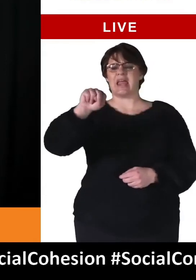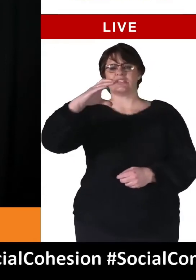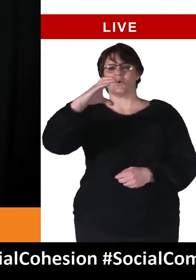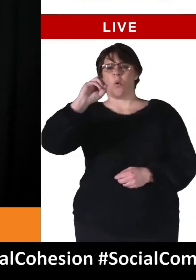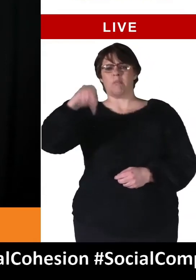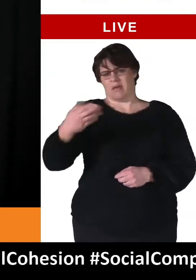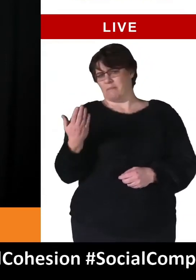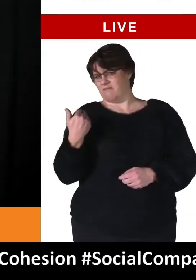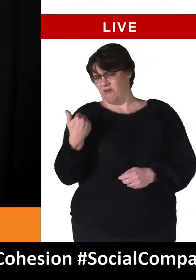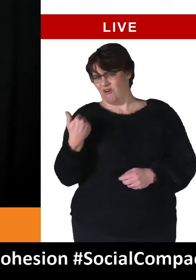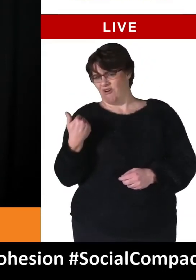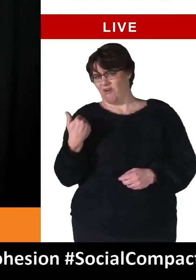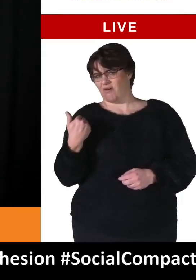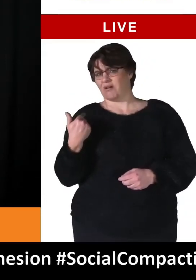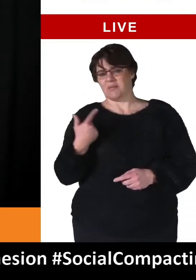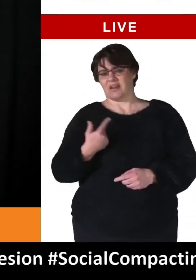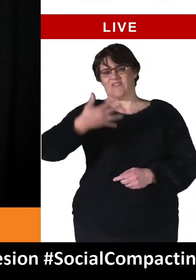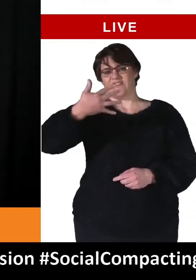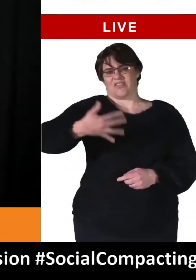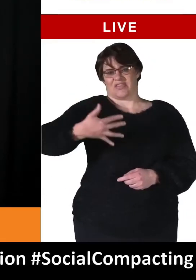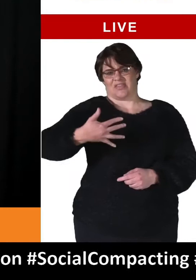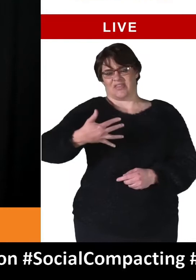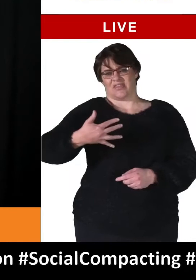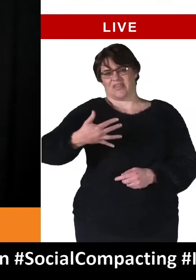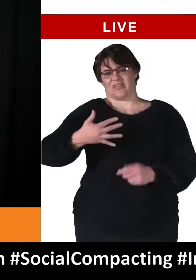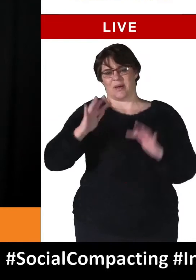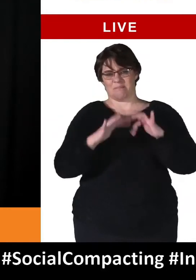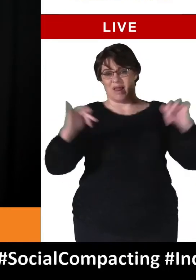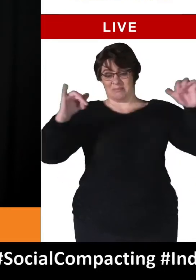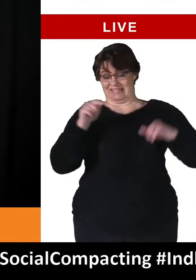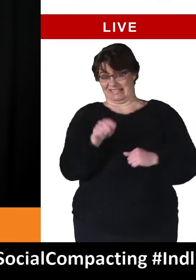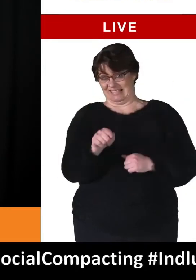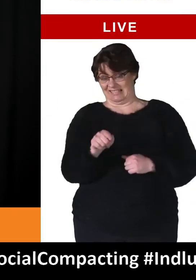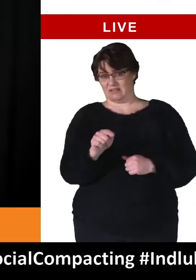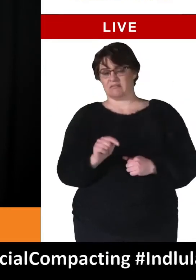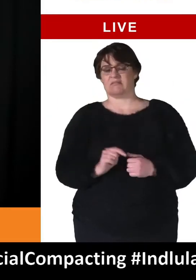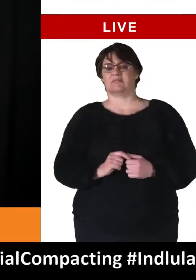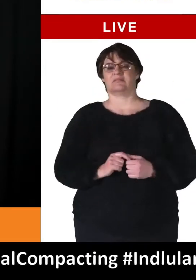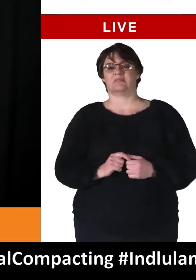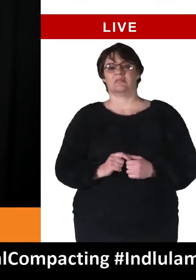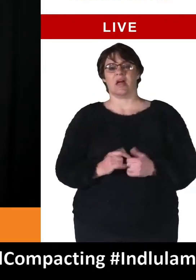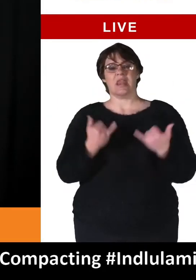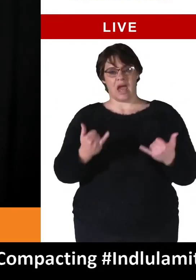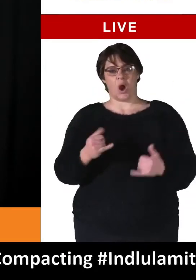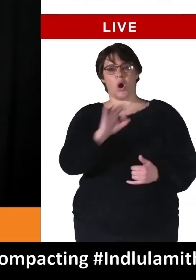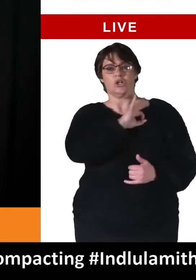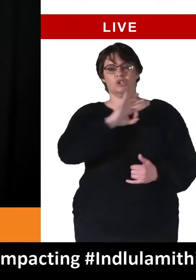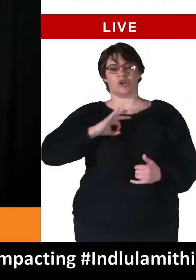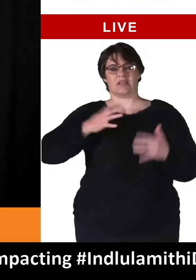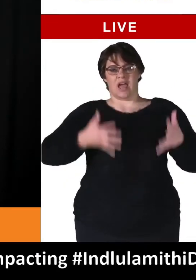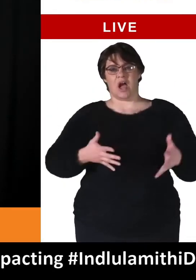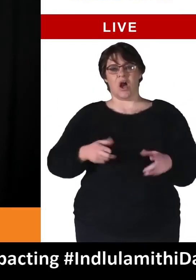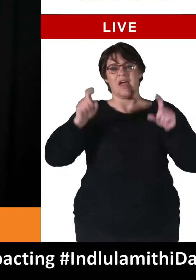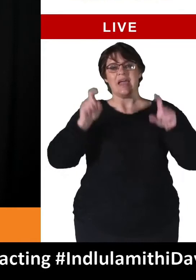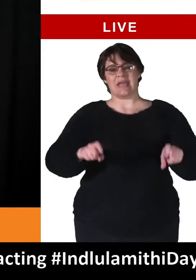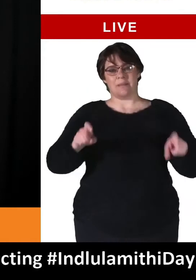NCOP, during the 5th Democratic Parliament. She is currently the Chancellor of the Cape